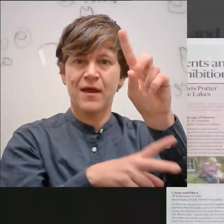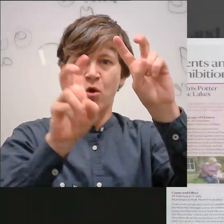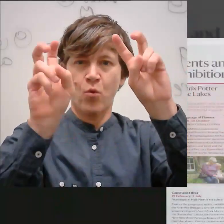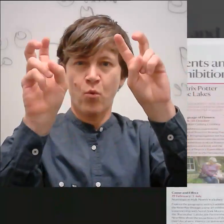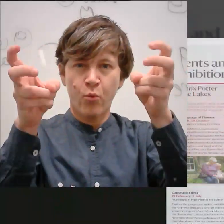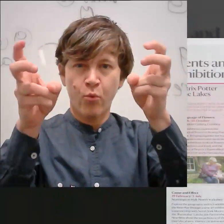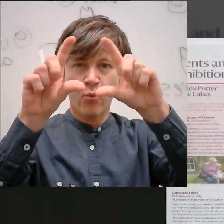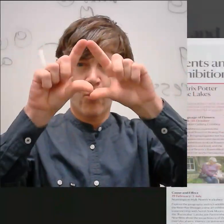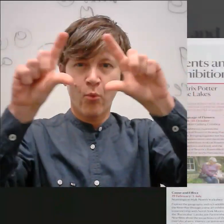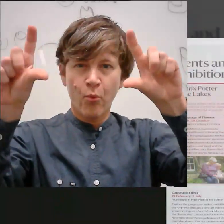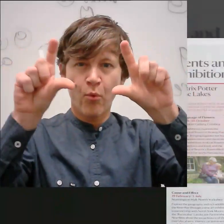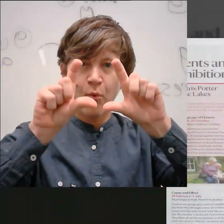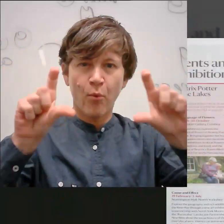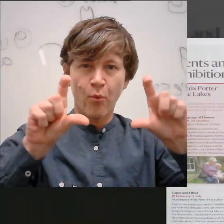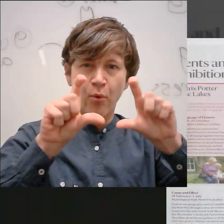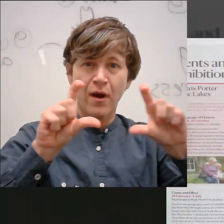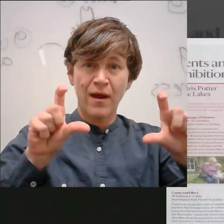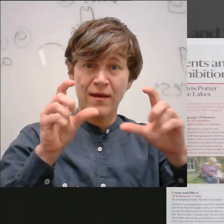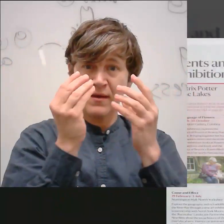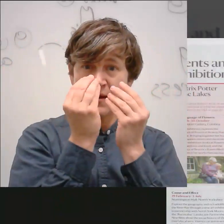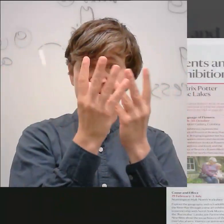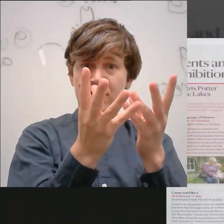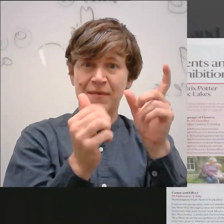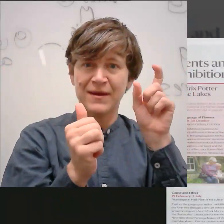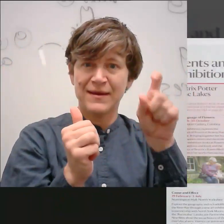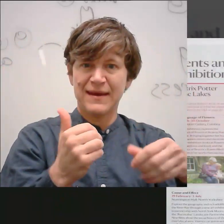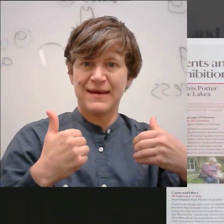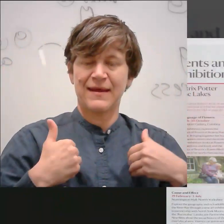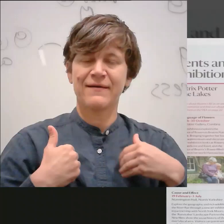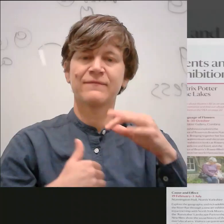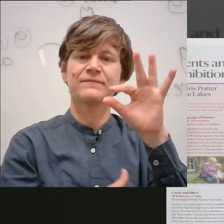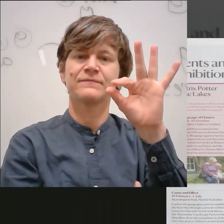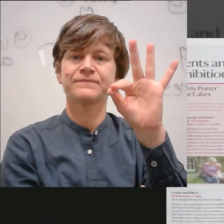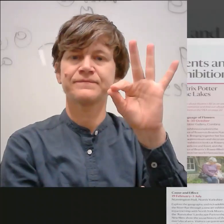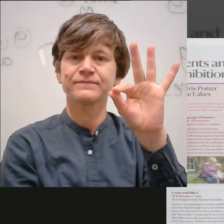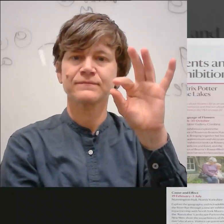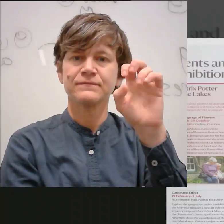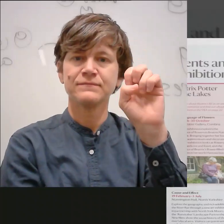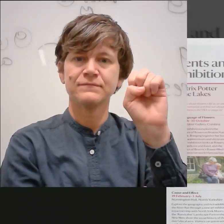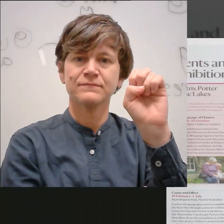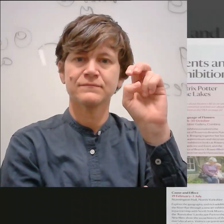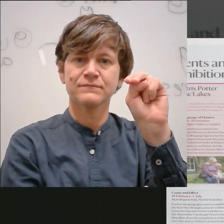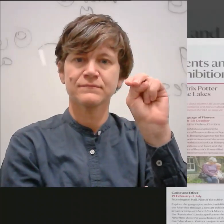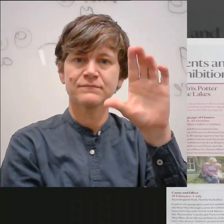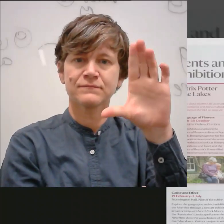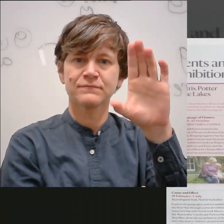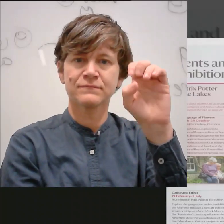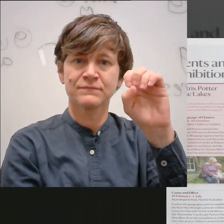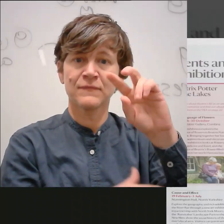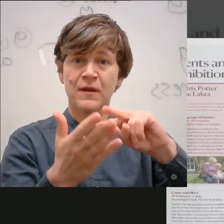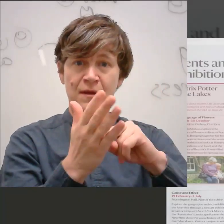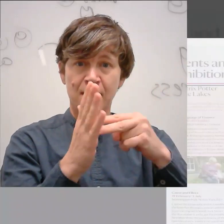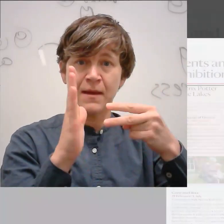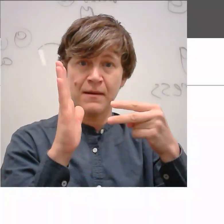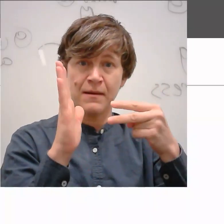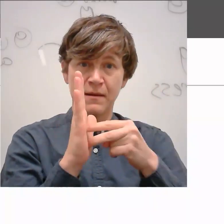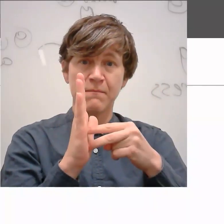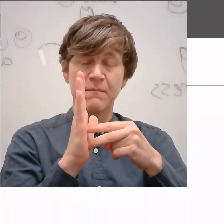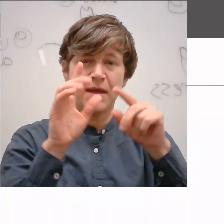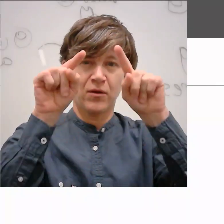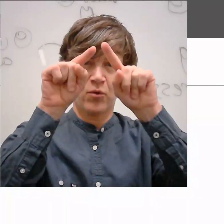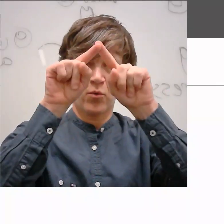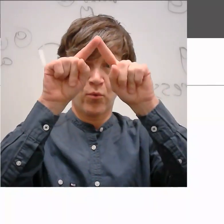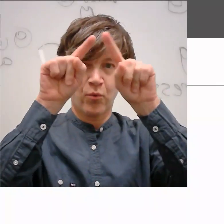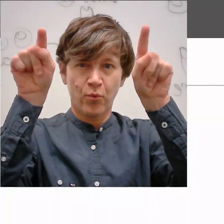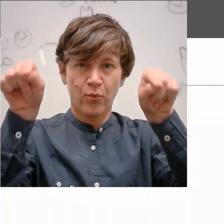be fenced with rules or in boxes, but be careful not to make things look too